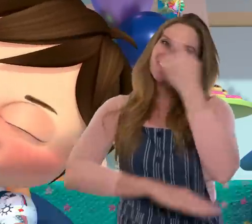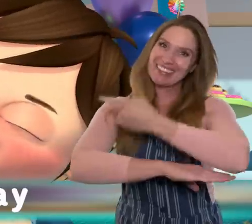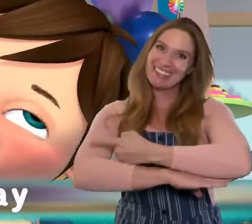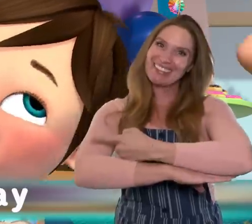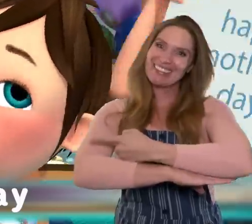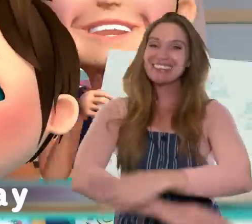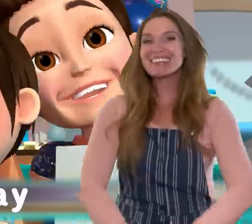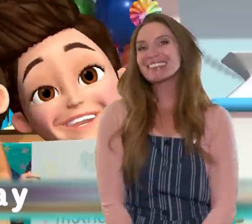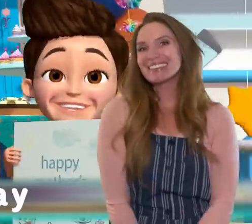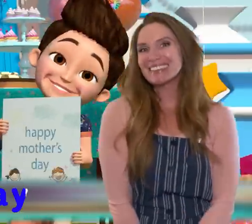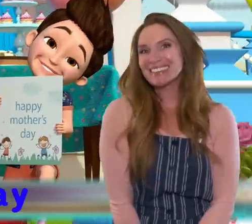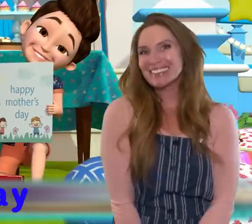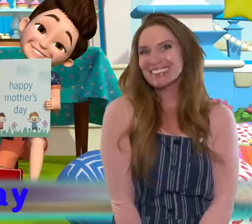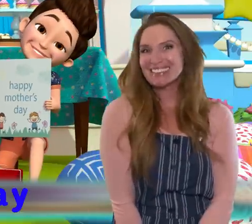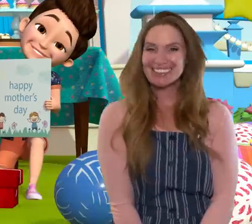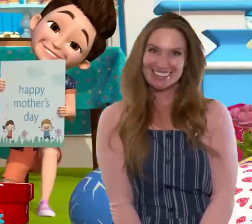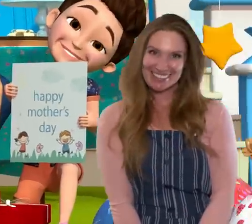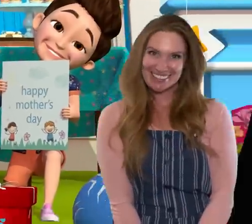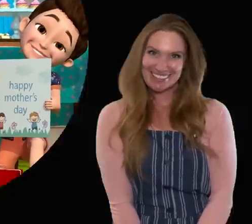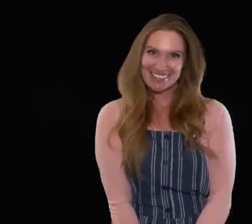it's Mother's Day